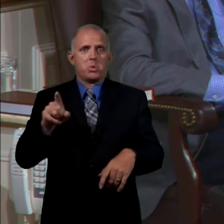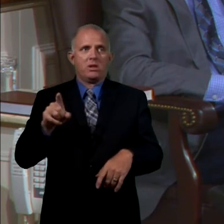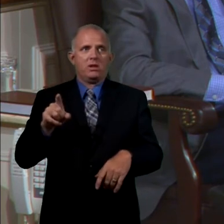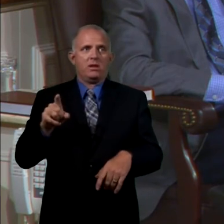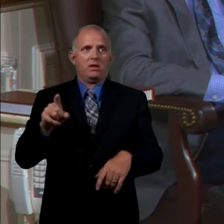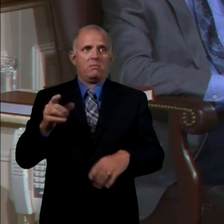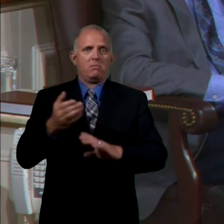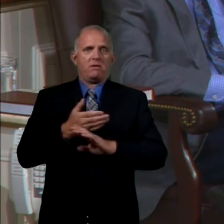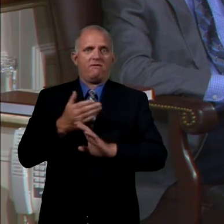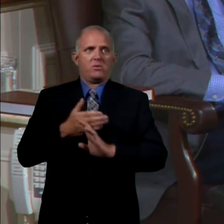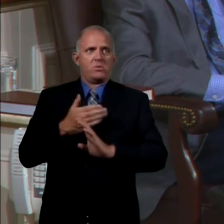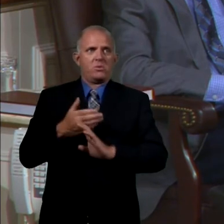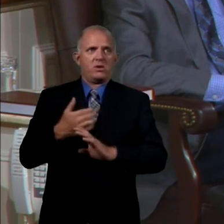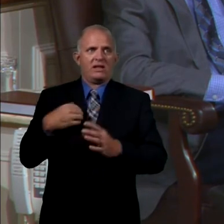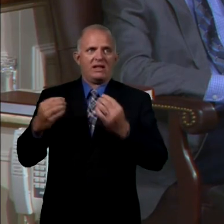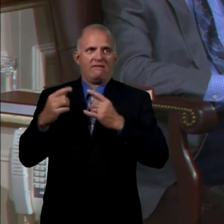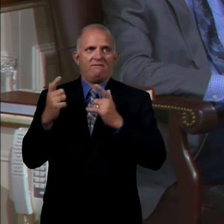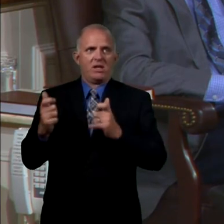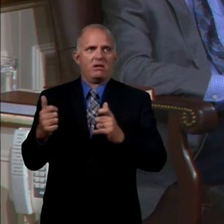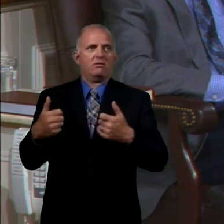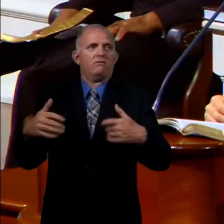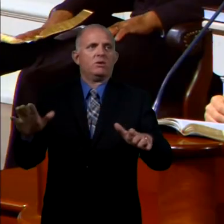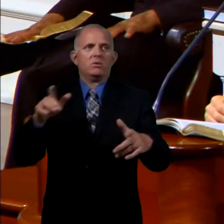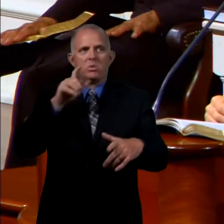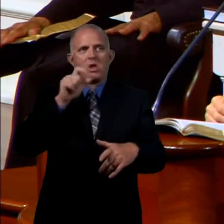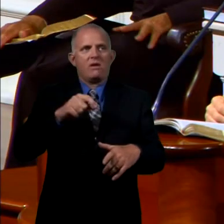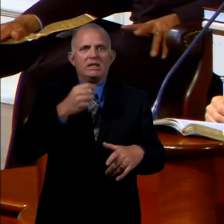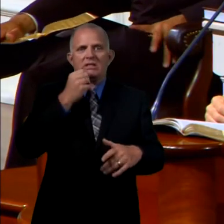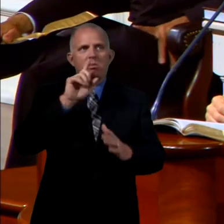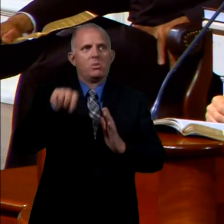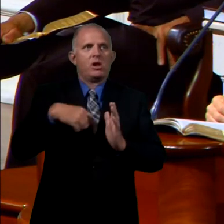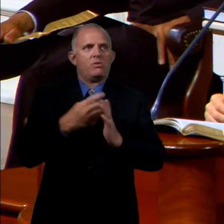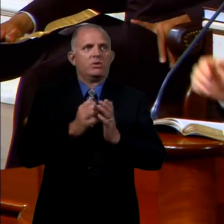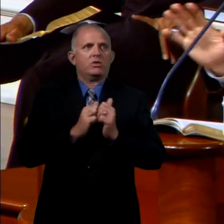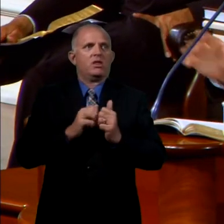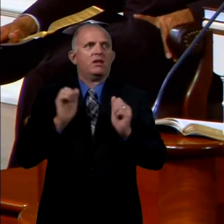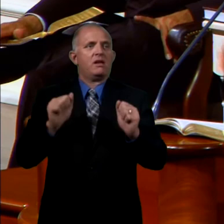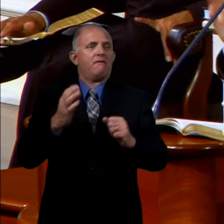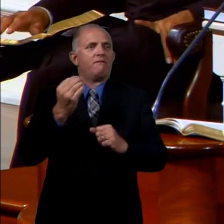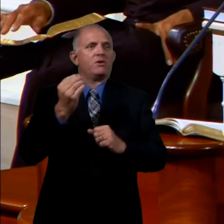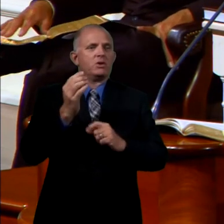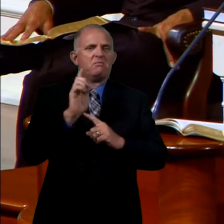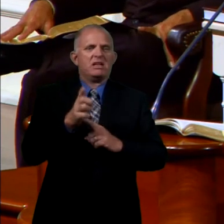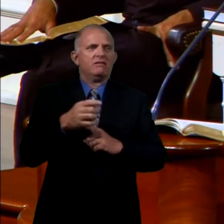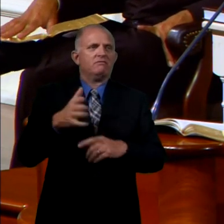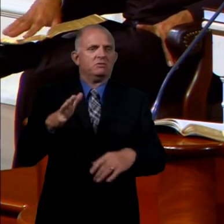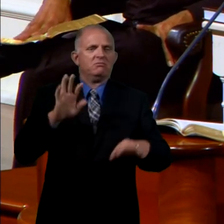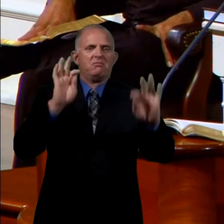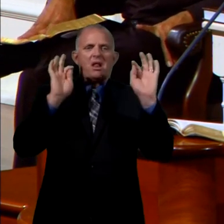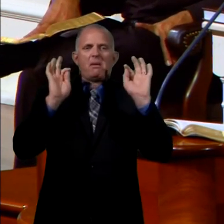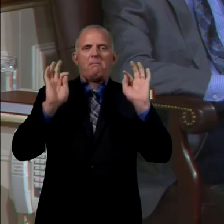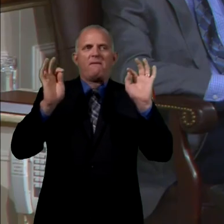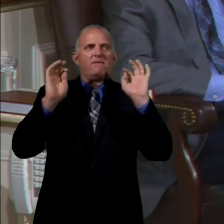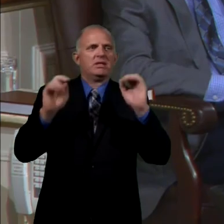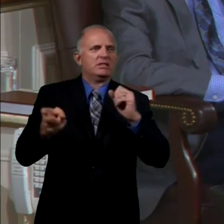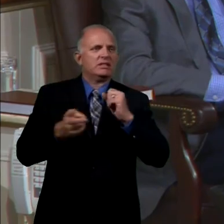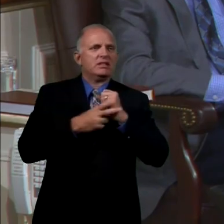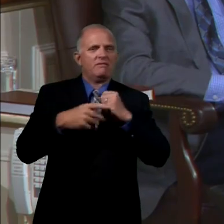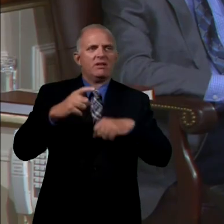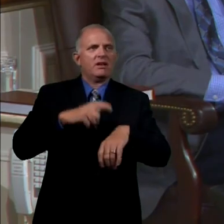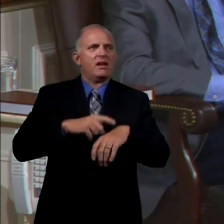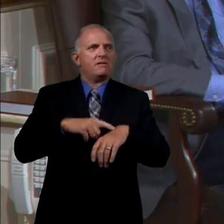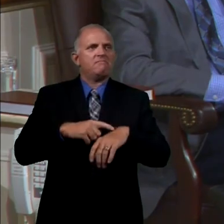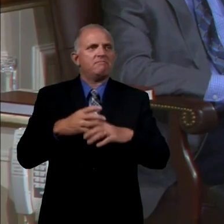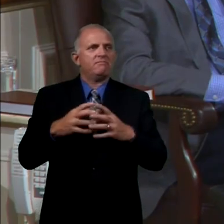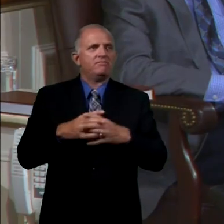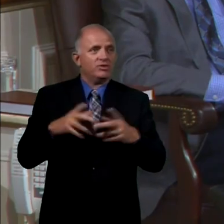we don't have to spend an hour here together. We could spend 14 minutes. It's going to be great. It's going to be so efficient. Aren't you